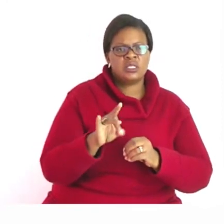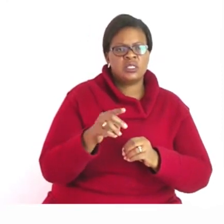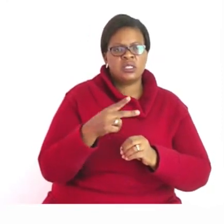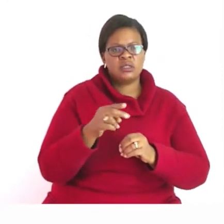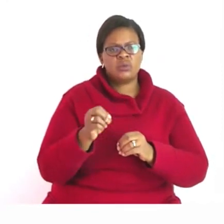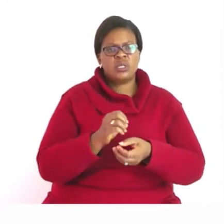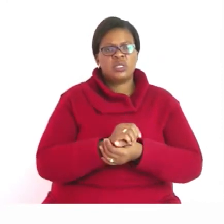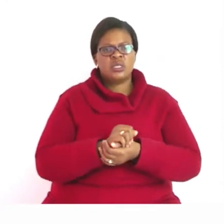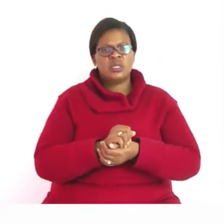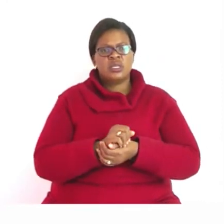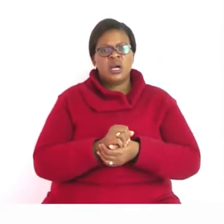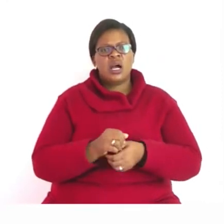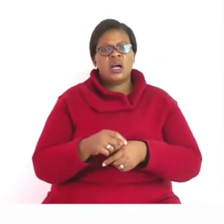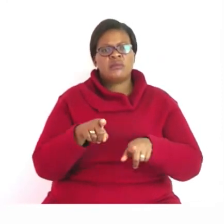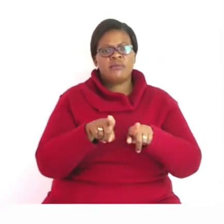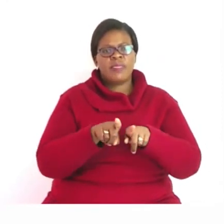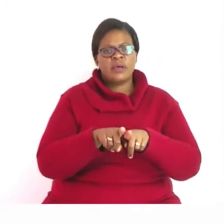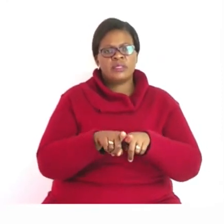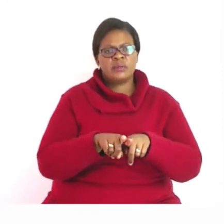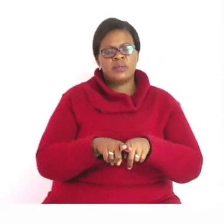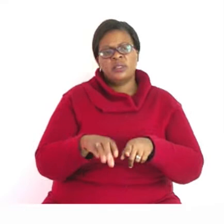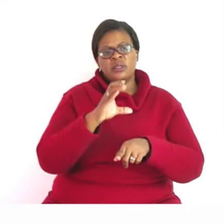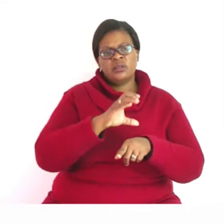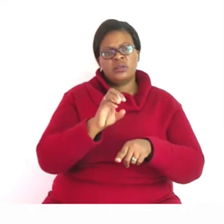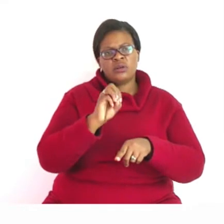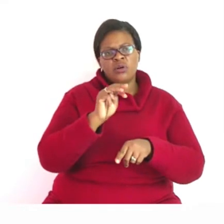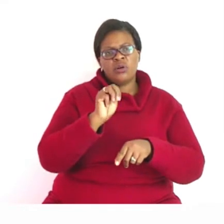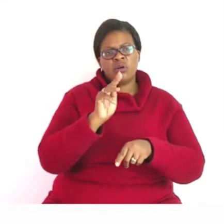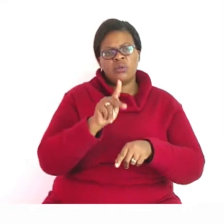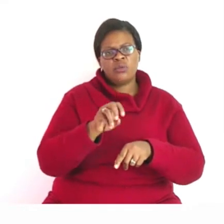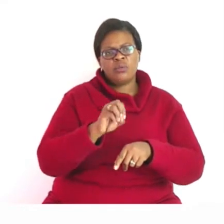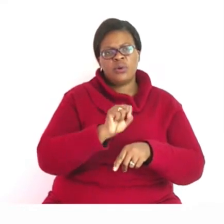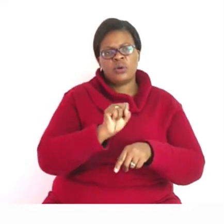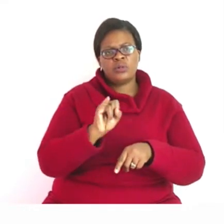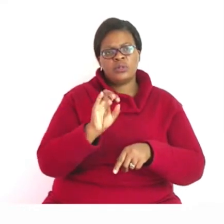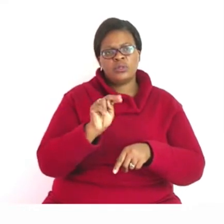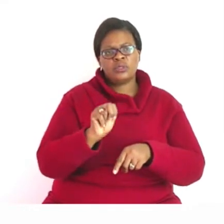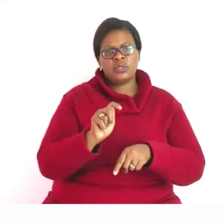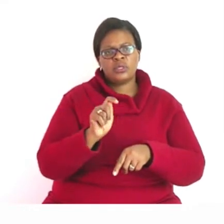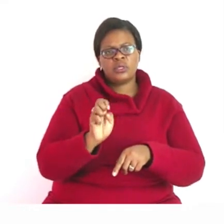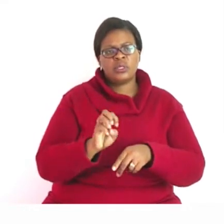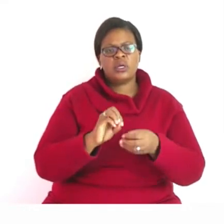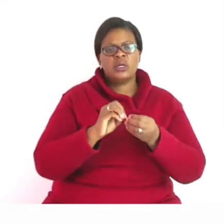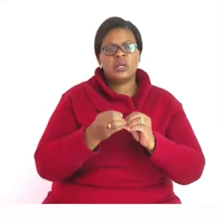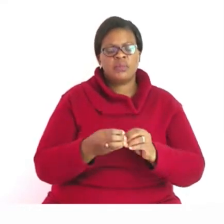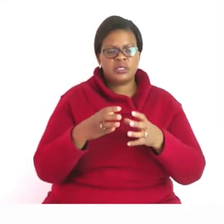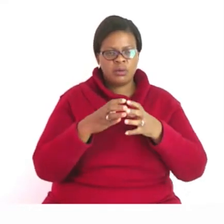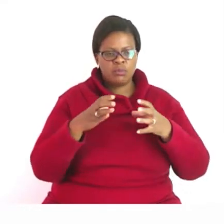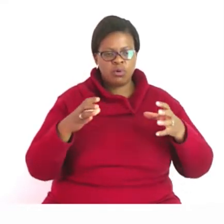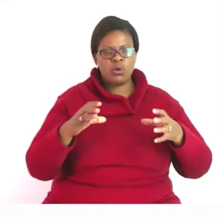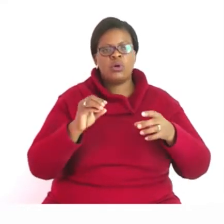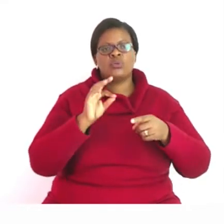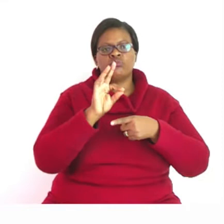and 20 are called composite numbers. Why? They have many factors.